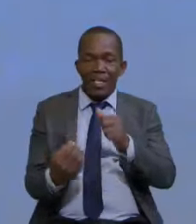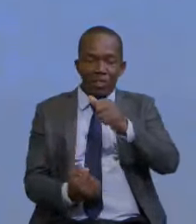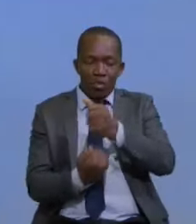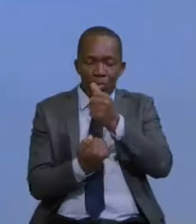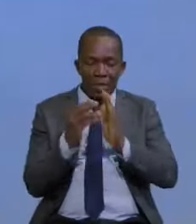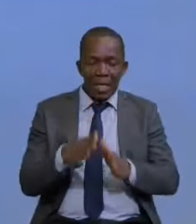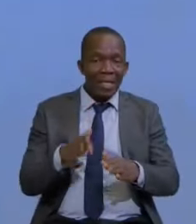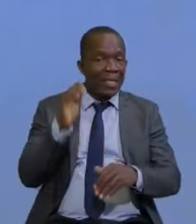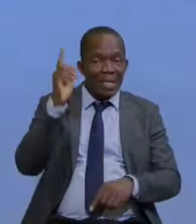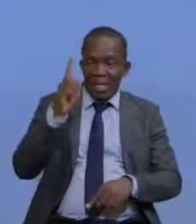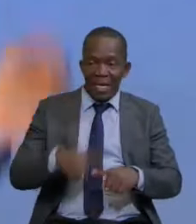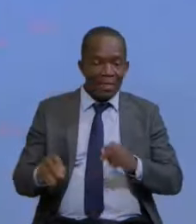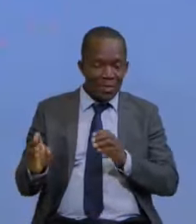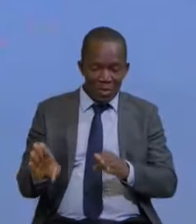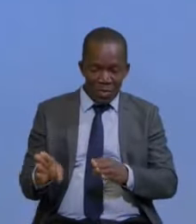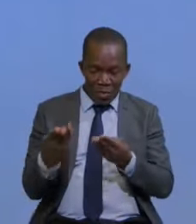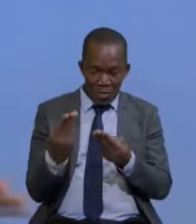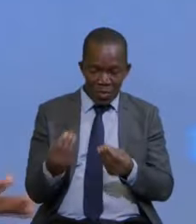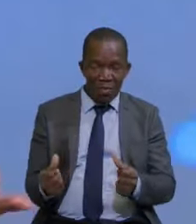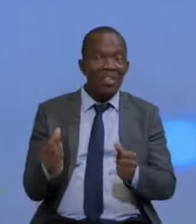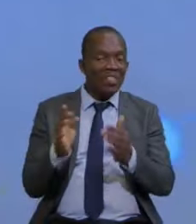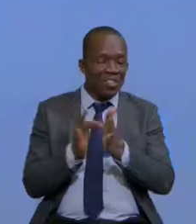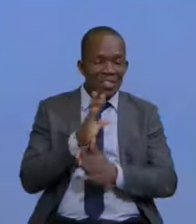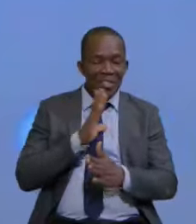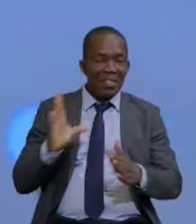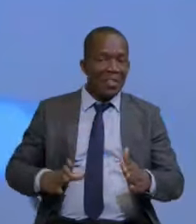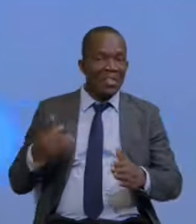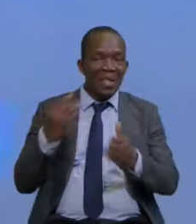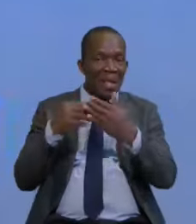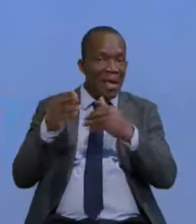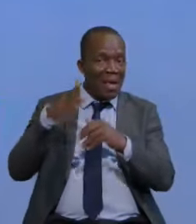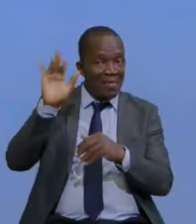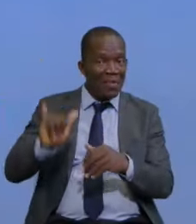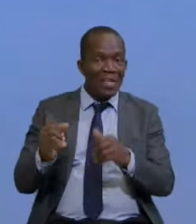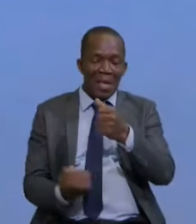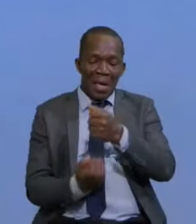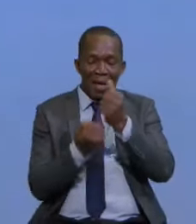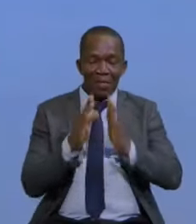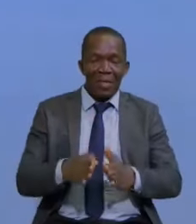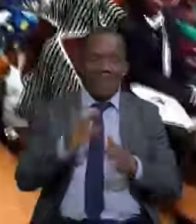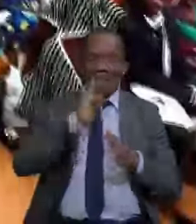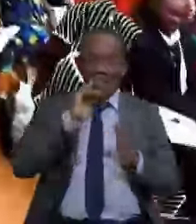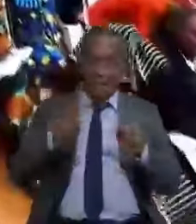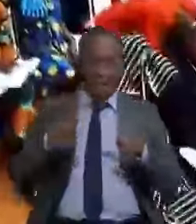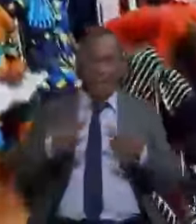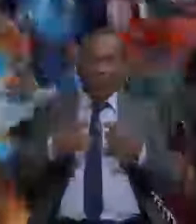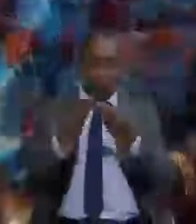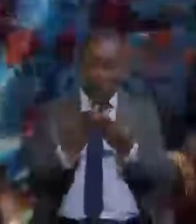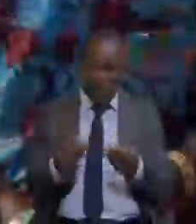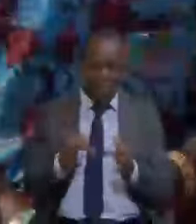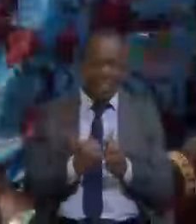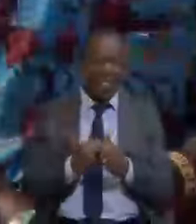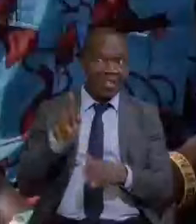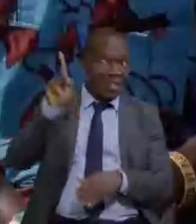in heaven, is able to resolve that problem. He heals, he delivers, he sets